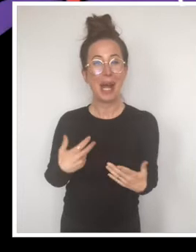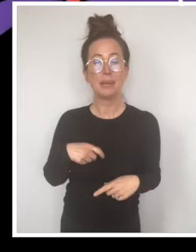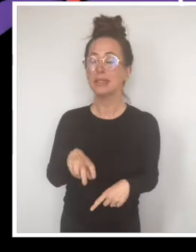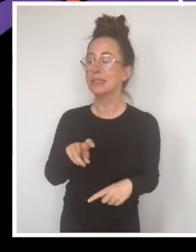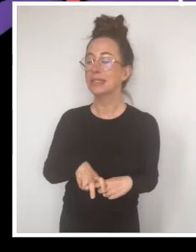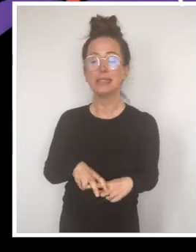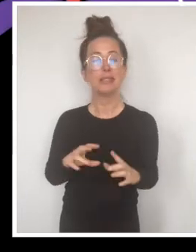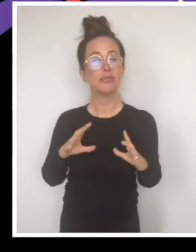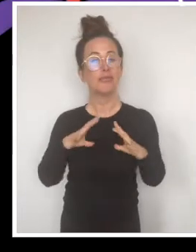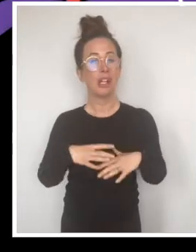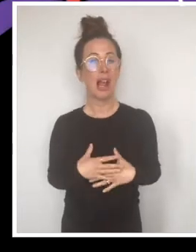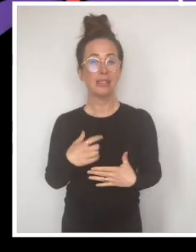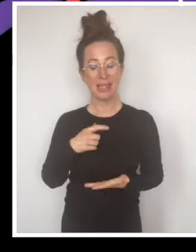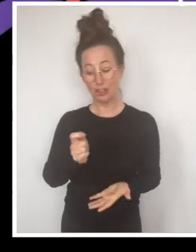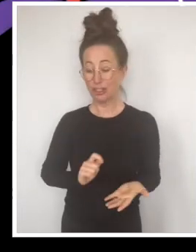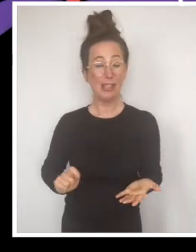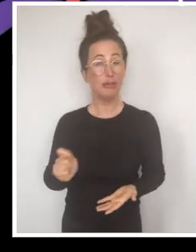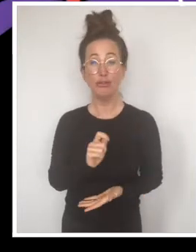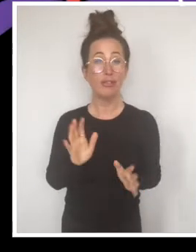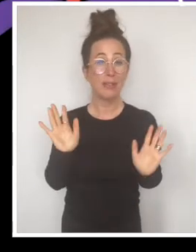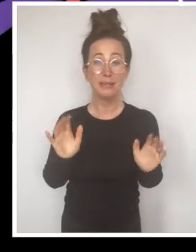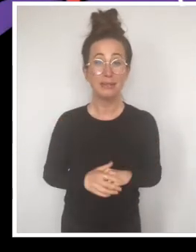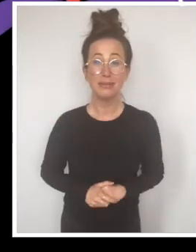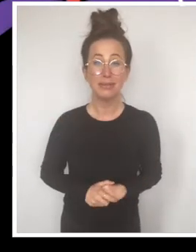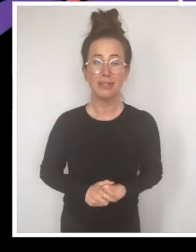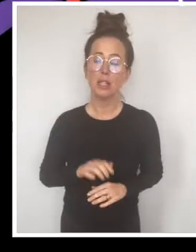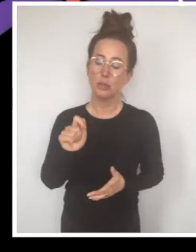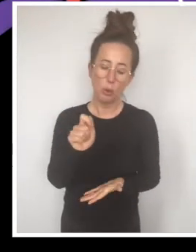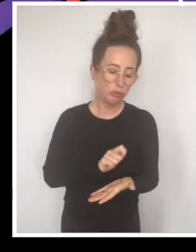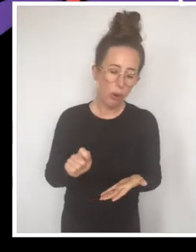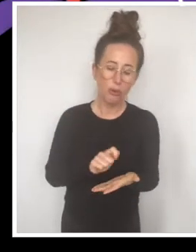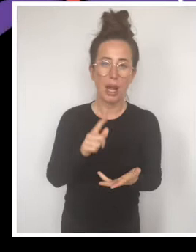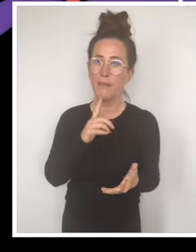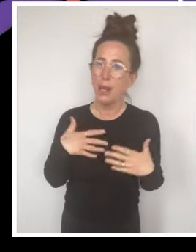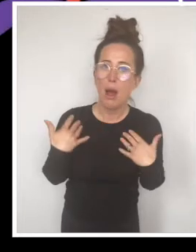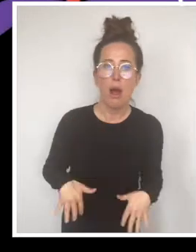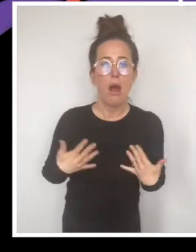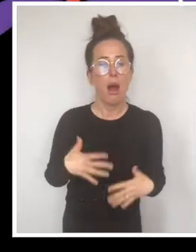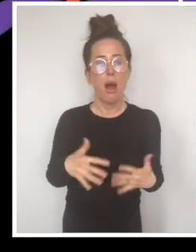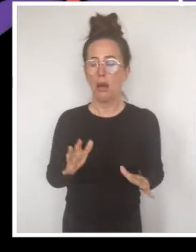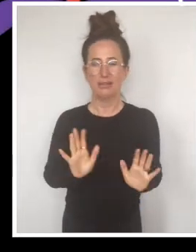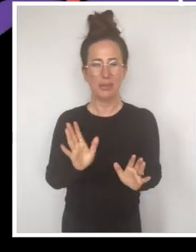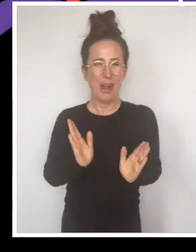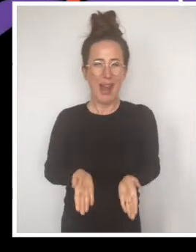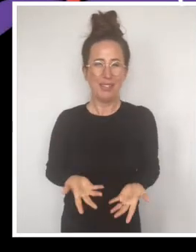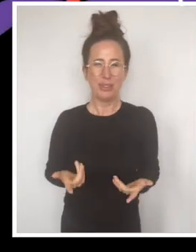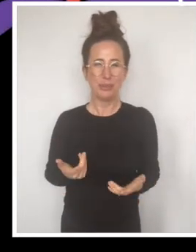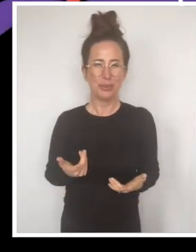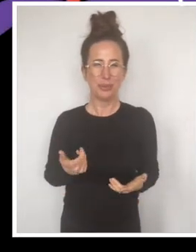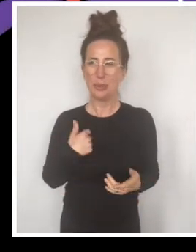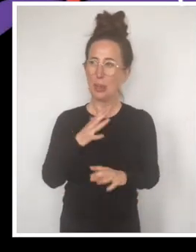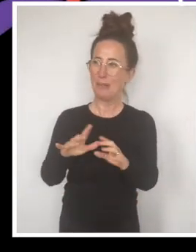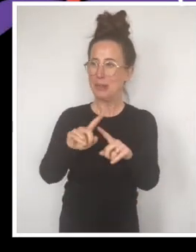simply relax and do some sketching. Your drawings don't have to be amazing. You don't have to use all of the techniques that